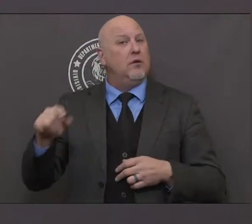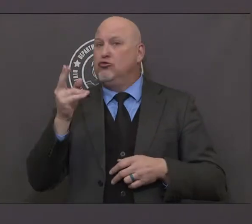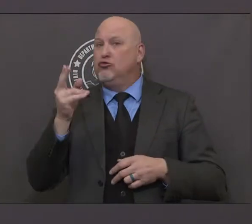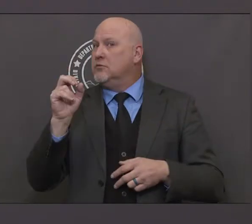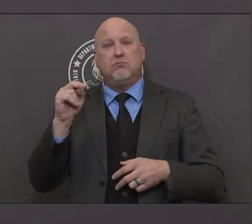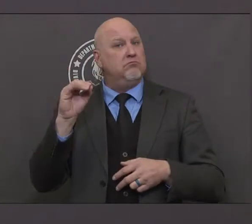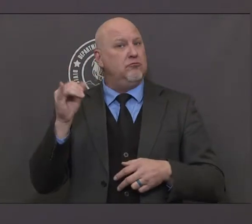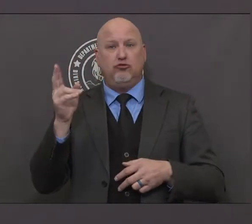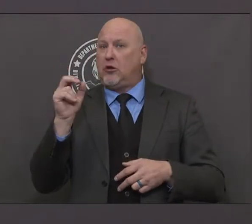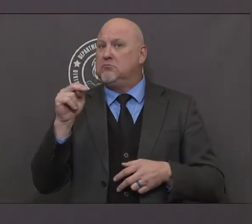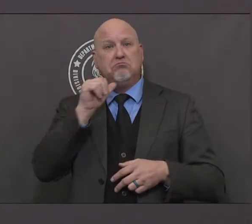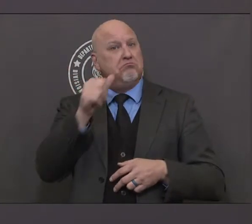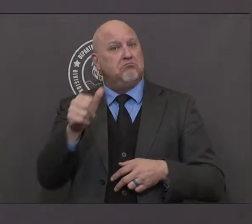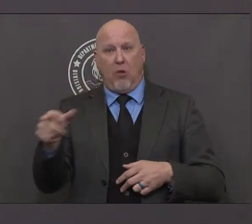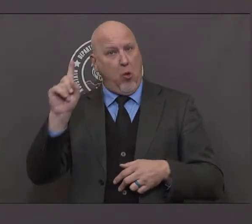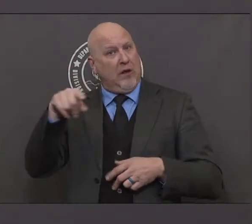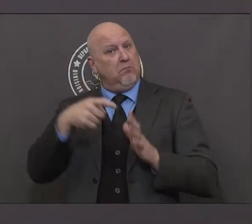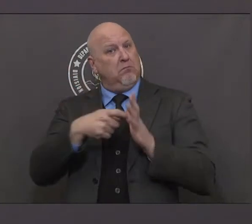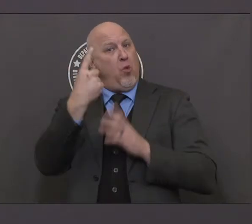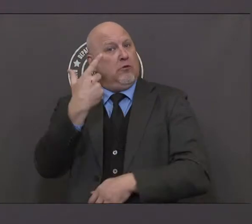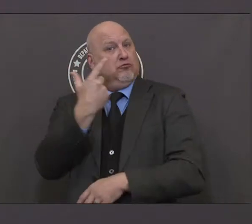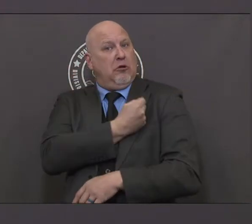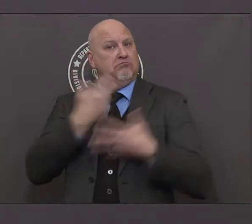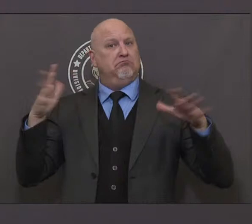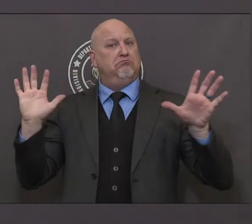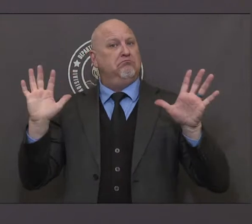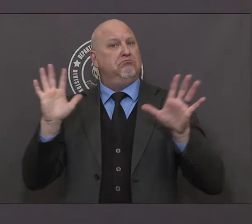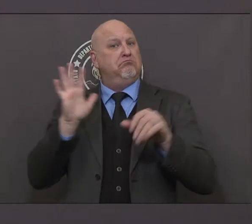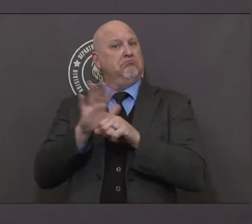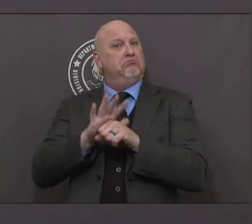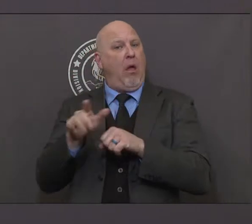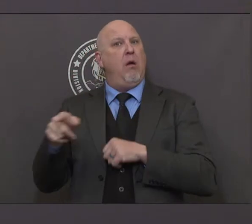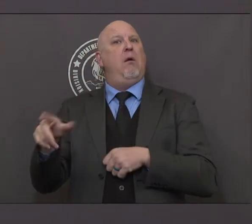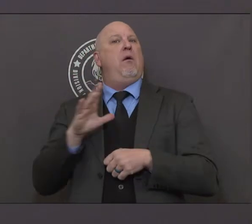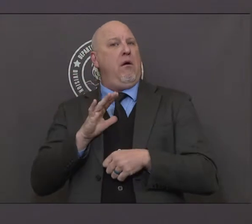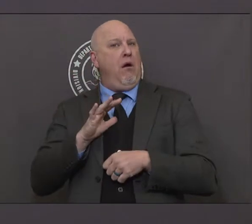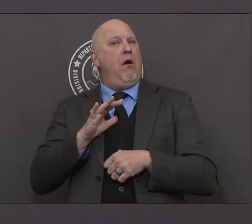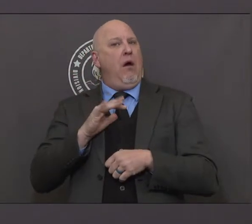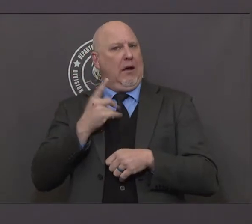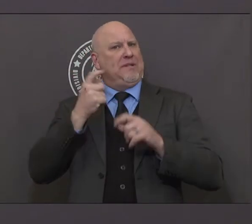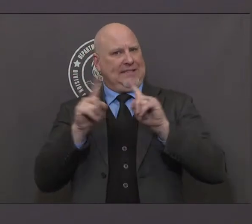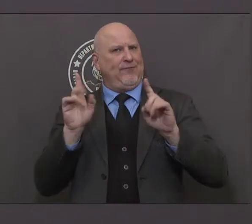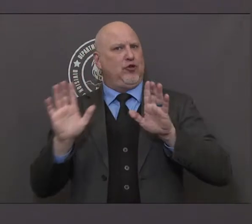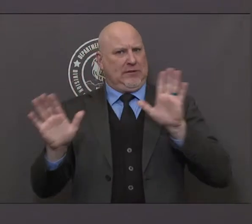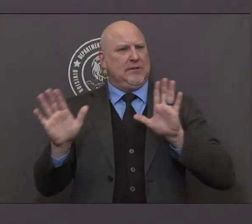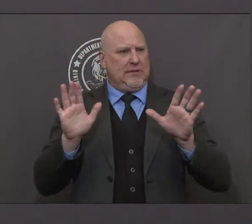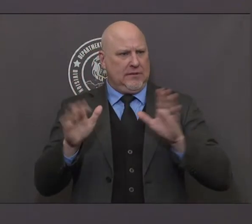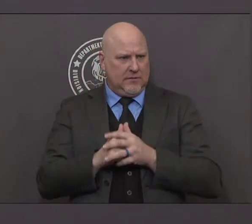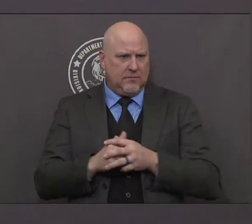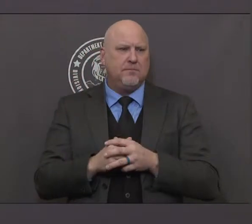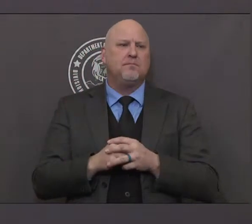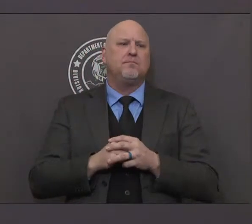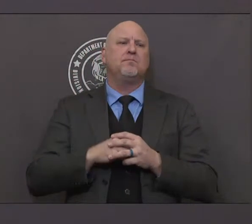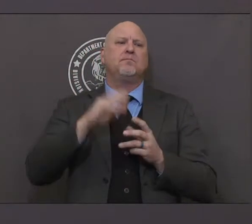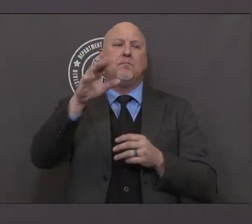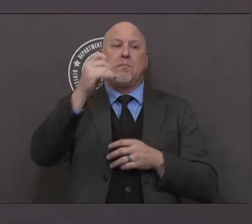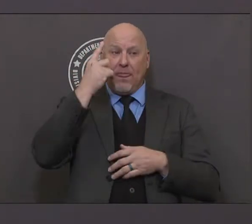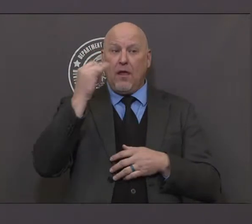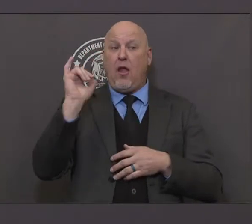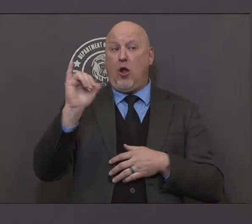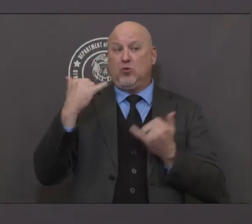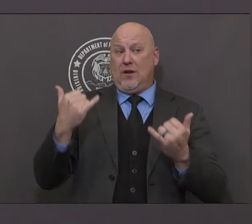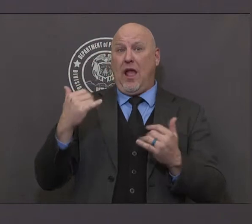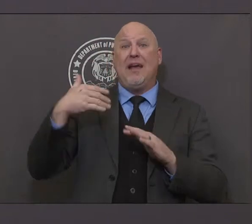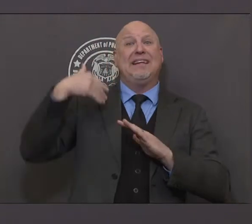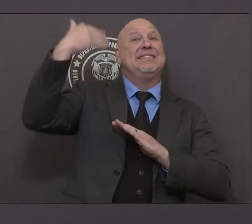include AstraZeneca, which again, anticipating in the first week of April, could bring an additional 84,000 doses into